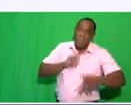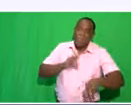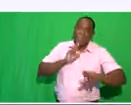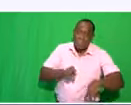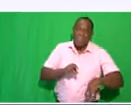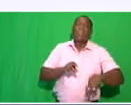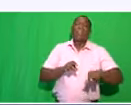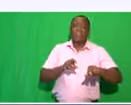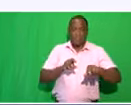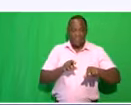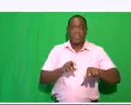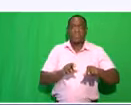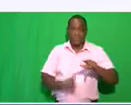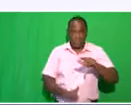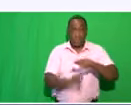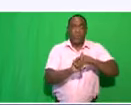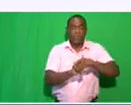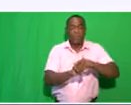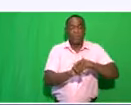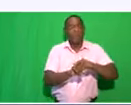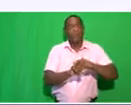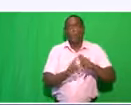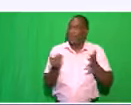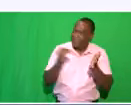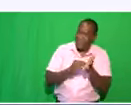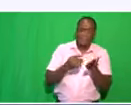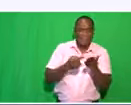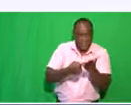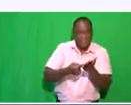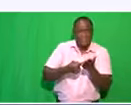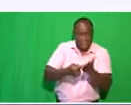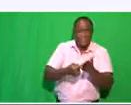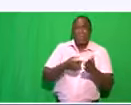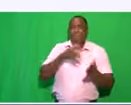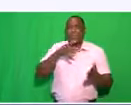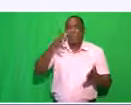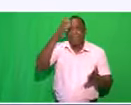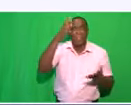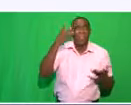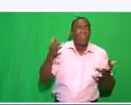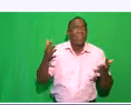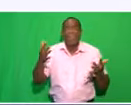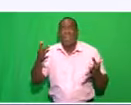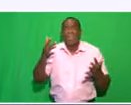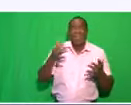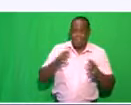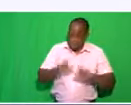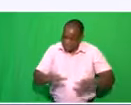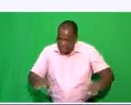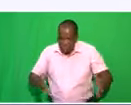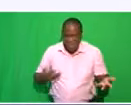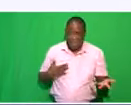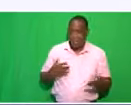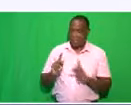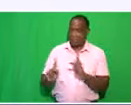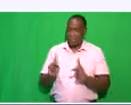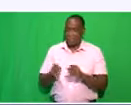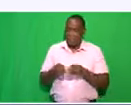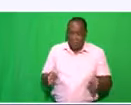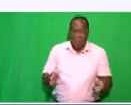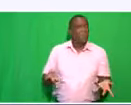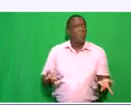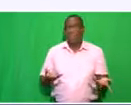have that discussion and the unease of parents and members of the public as to how does the